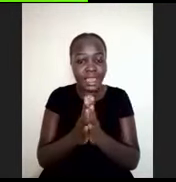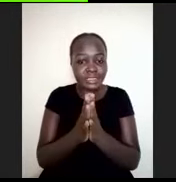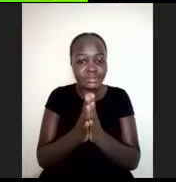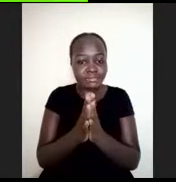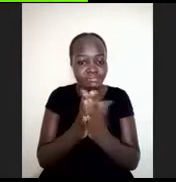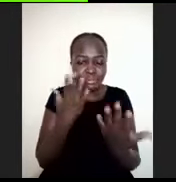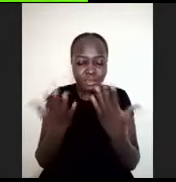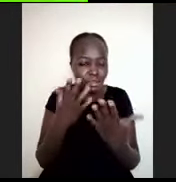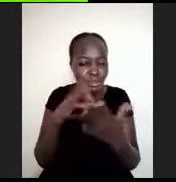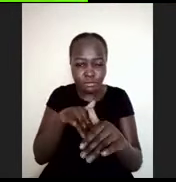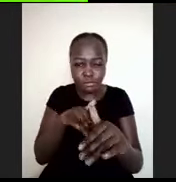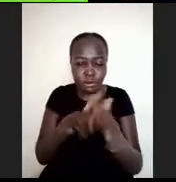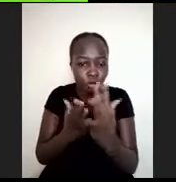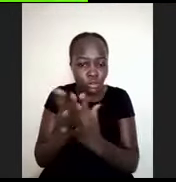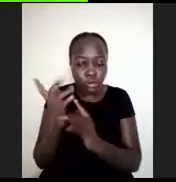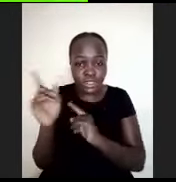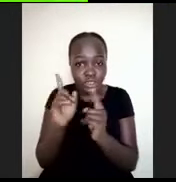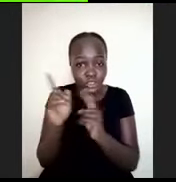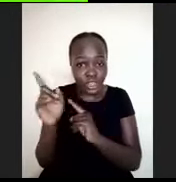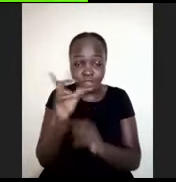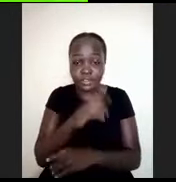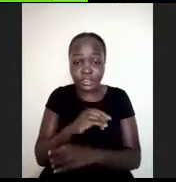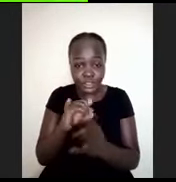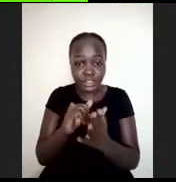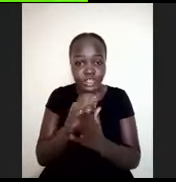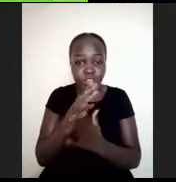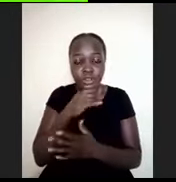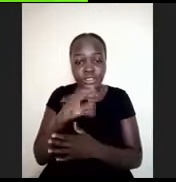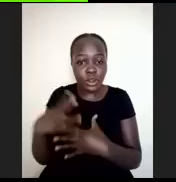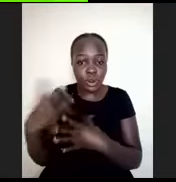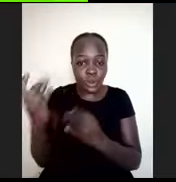follow through the journey that your son.